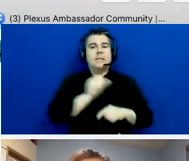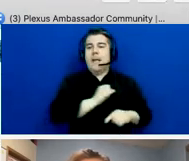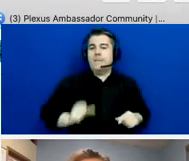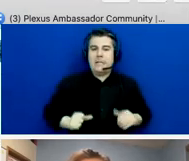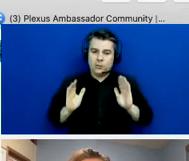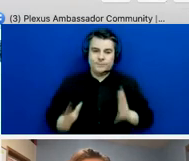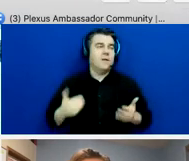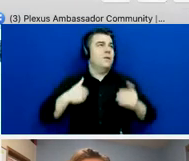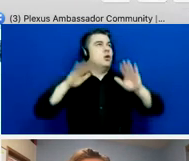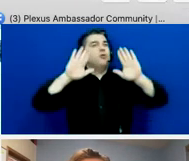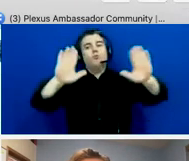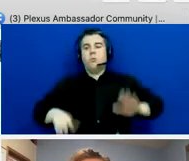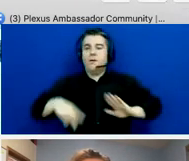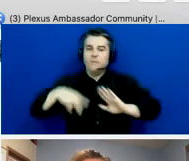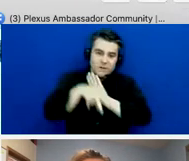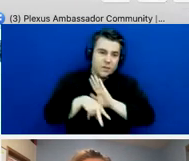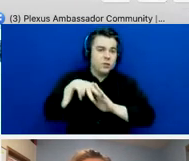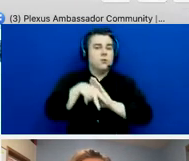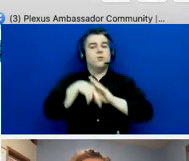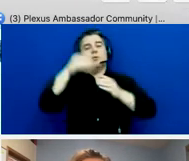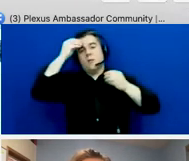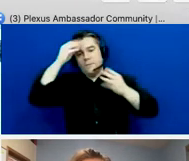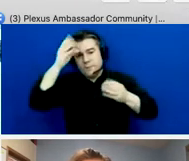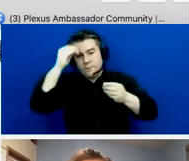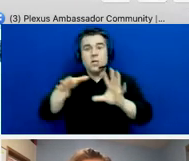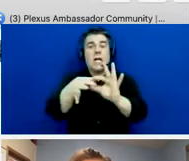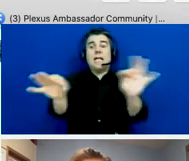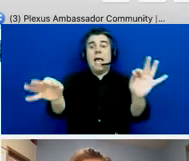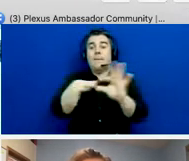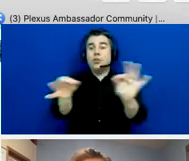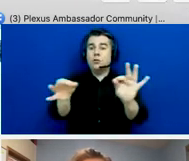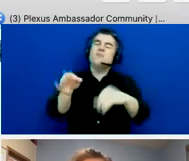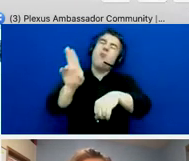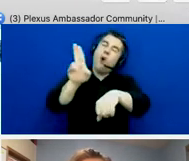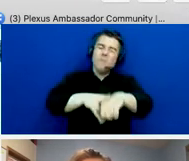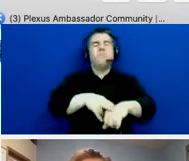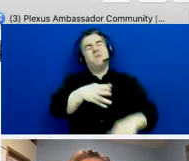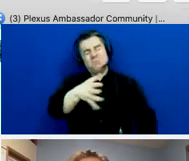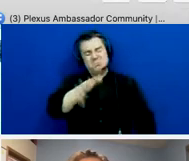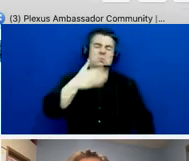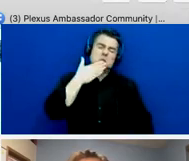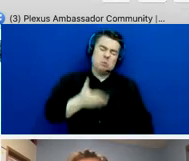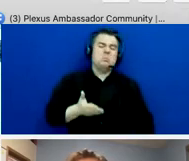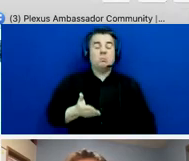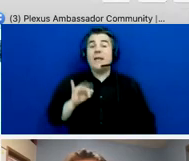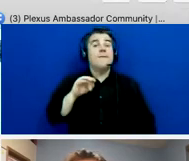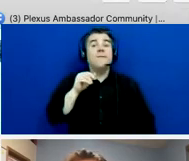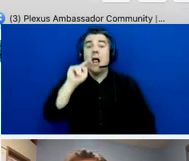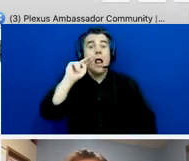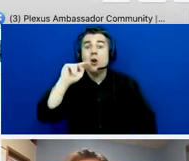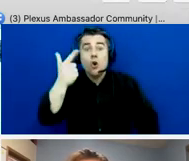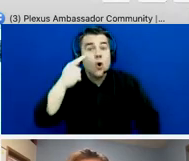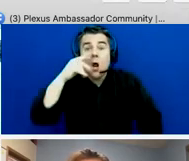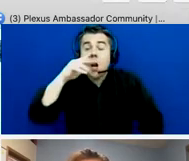great videos and info, and closed captioning is usually good. If it's not, point it out to me and let me